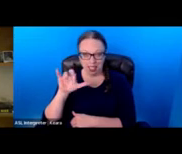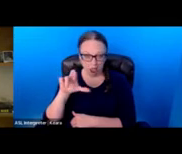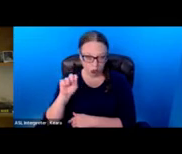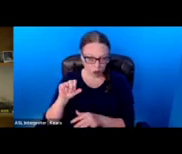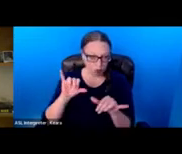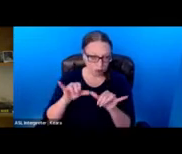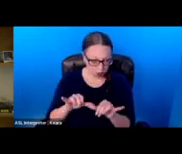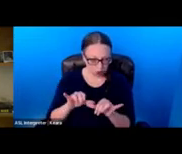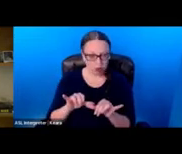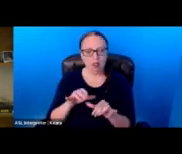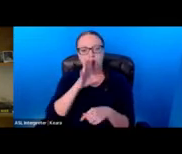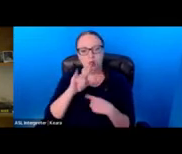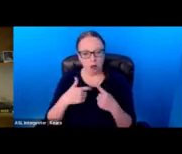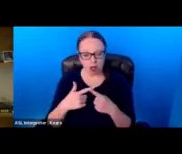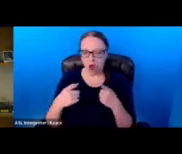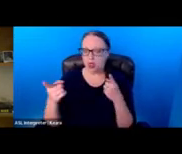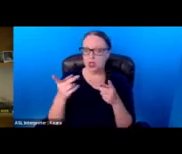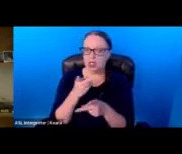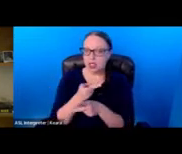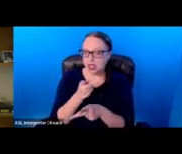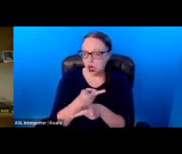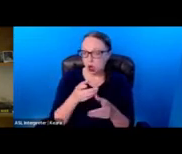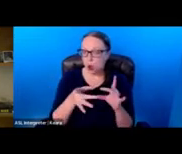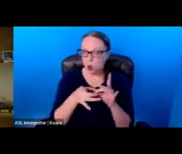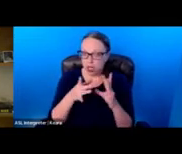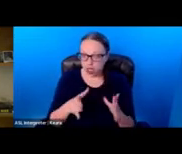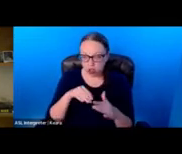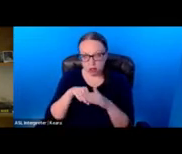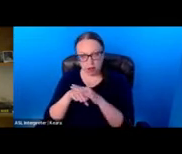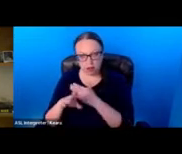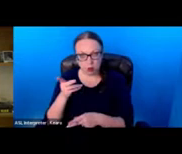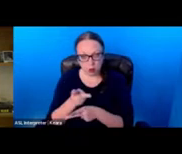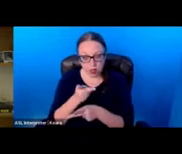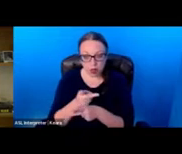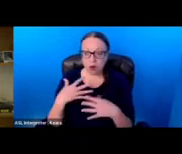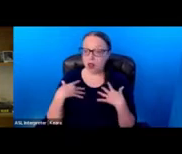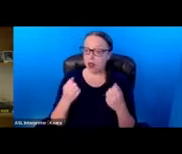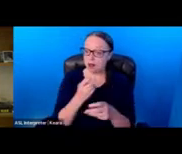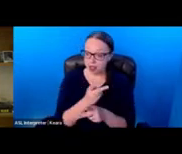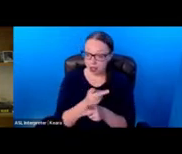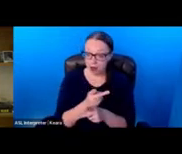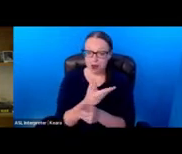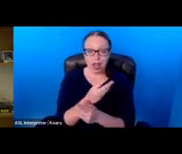coordination, access to care, community participation, healthcare, and safety.